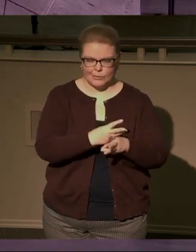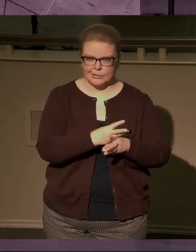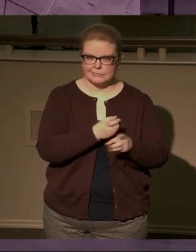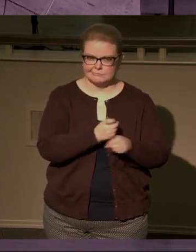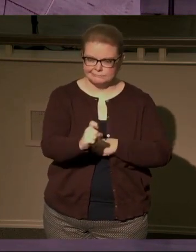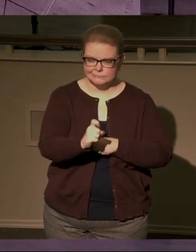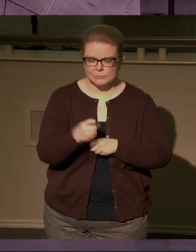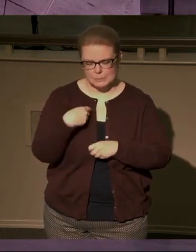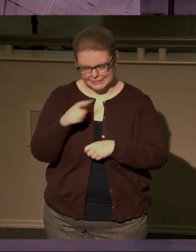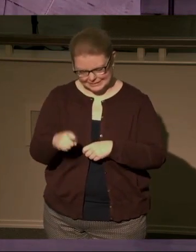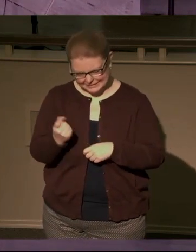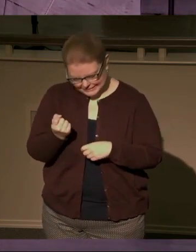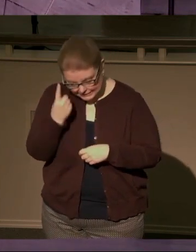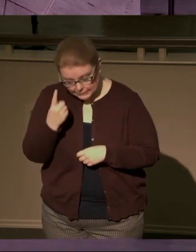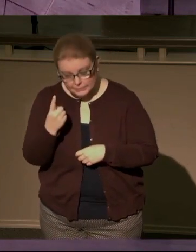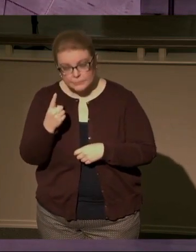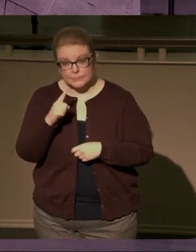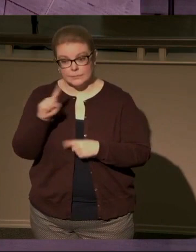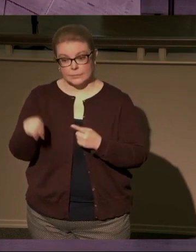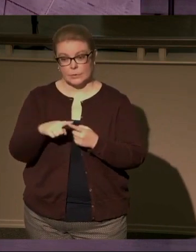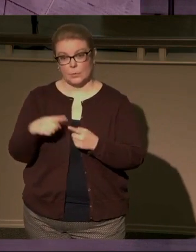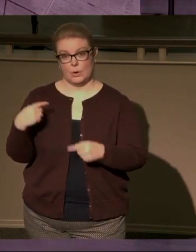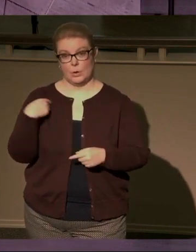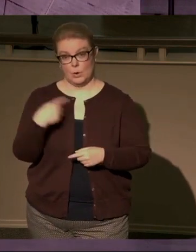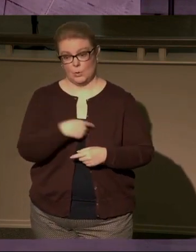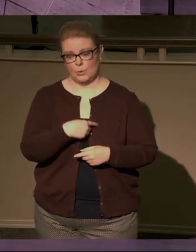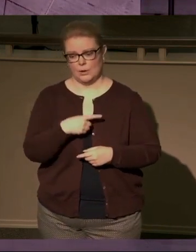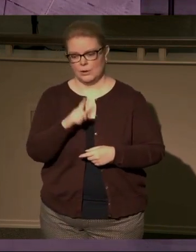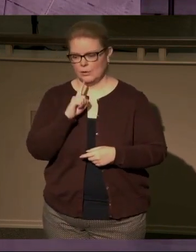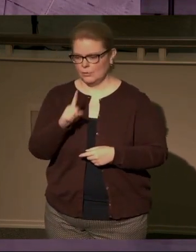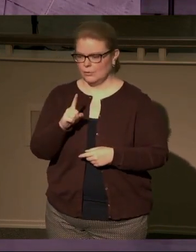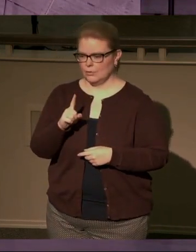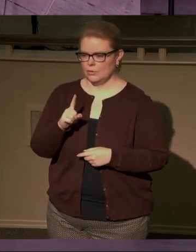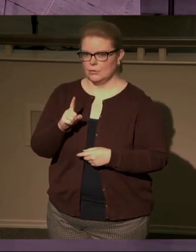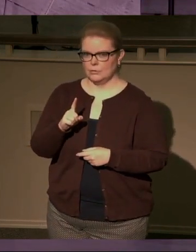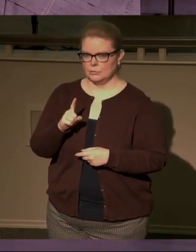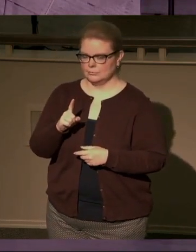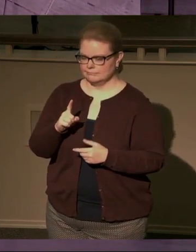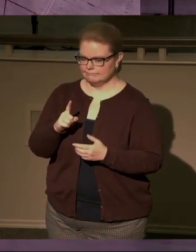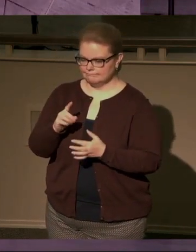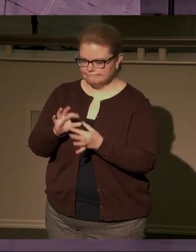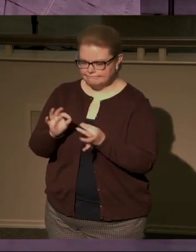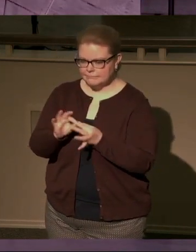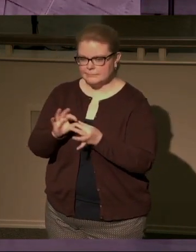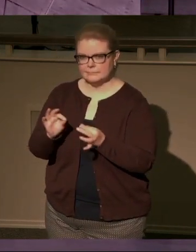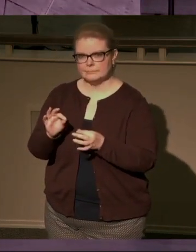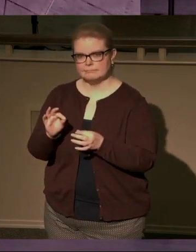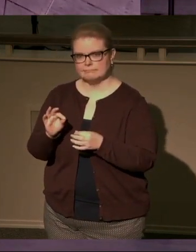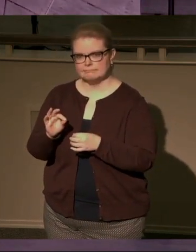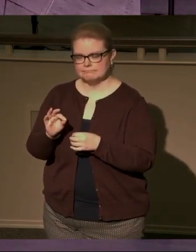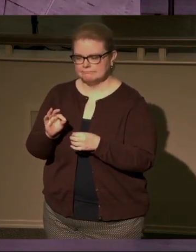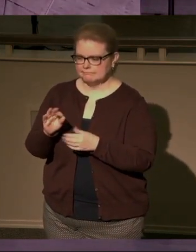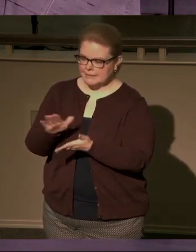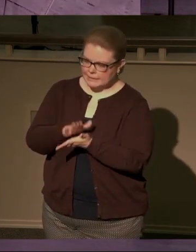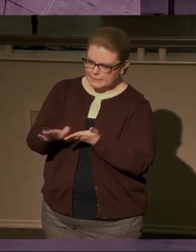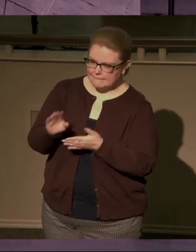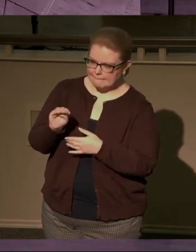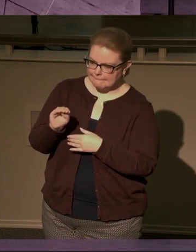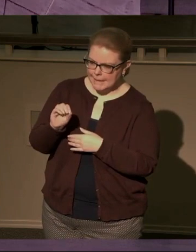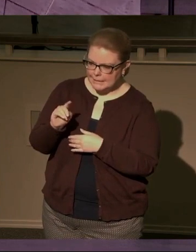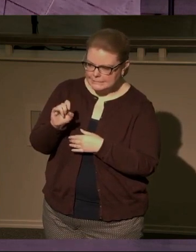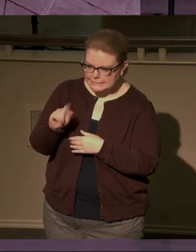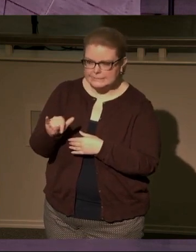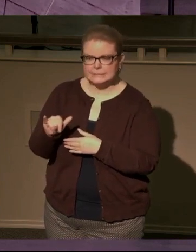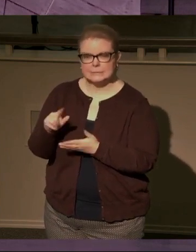understand this, that when we are talking about modesty, when we're talking with our kids about